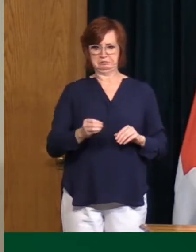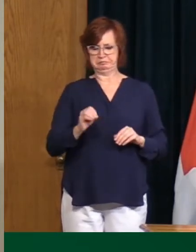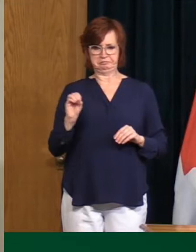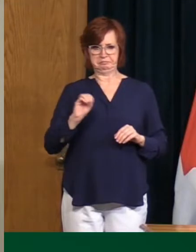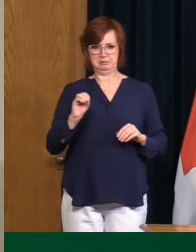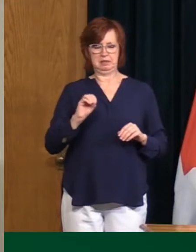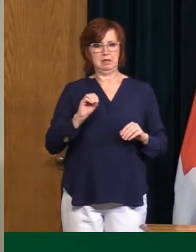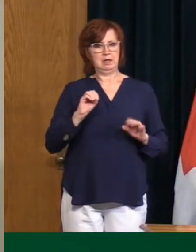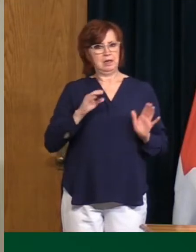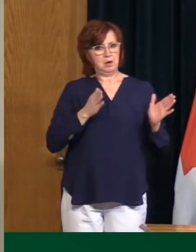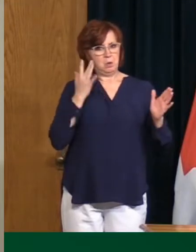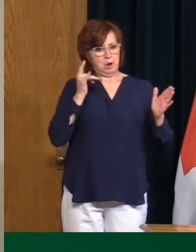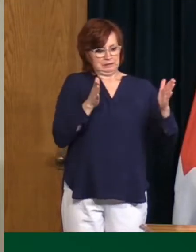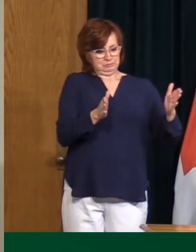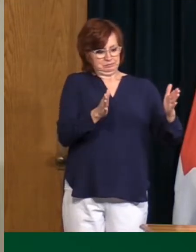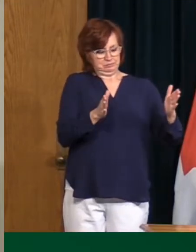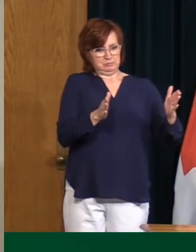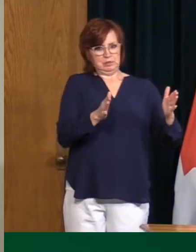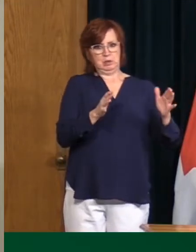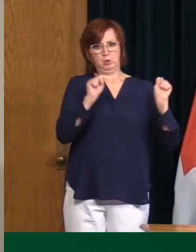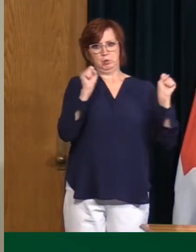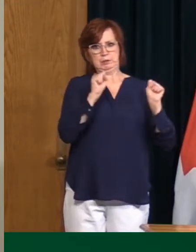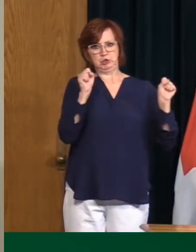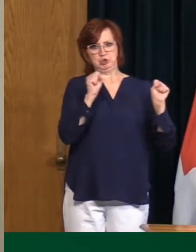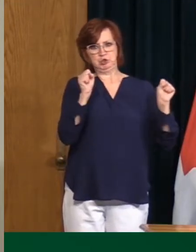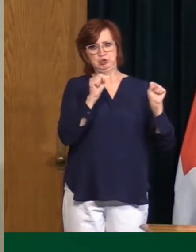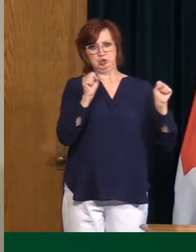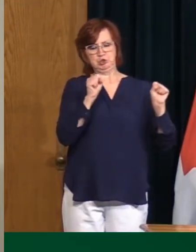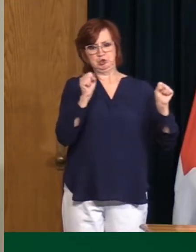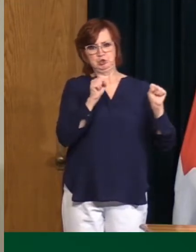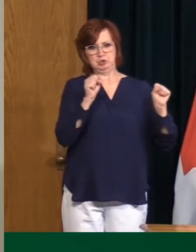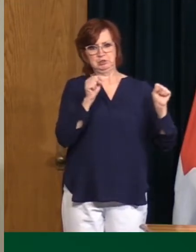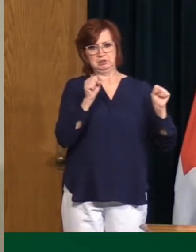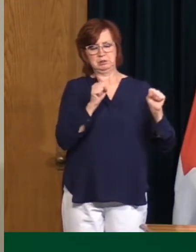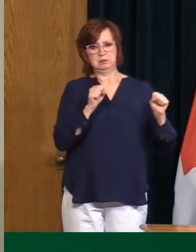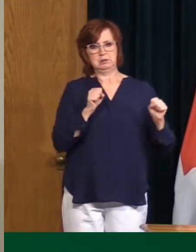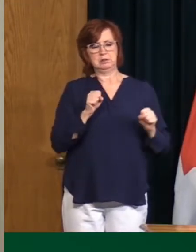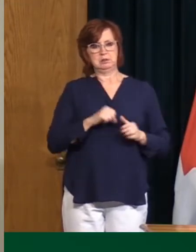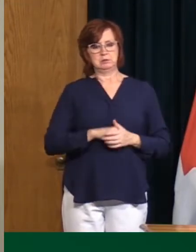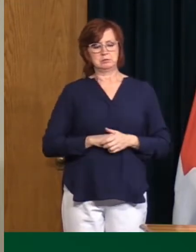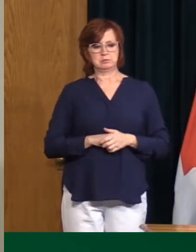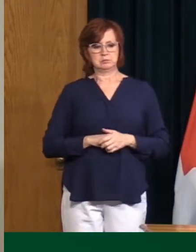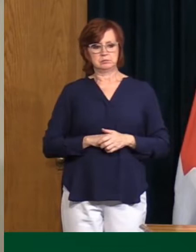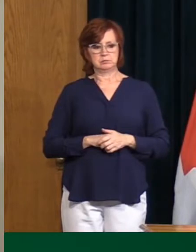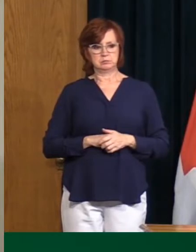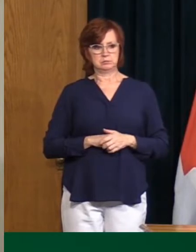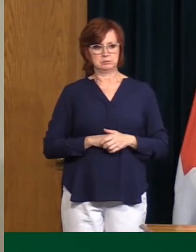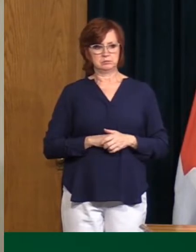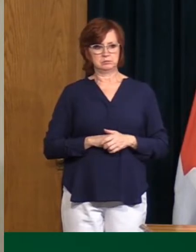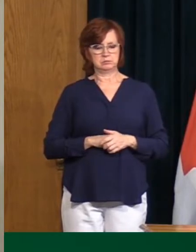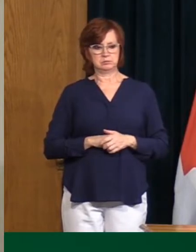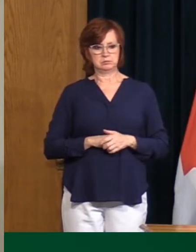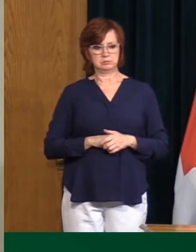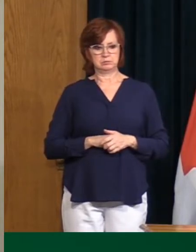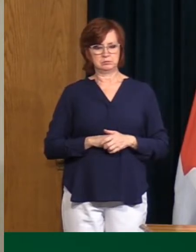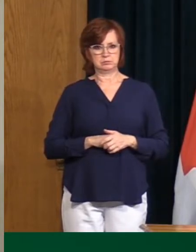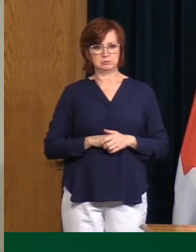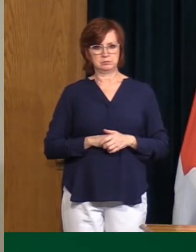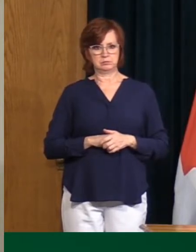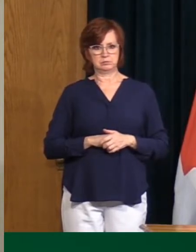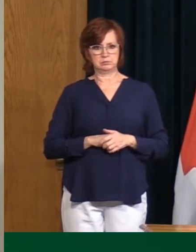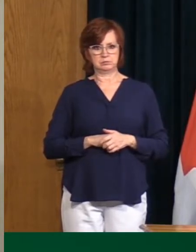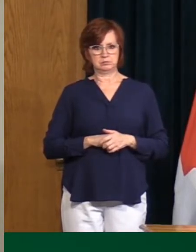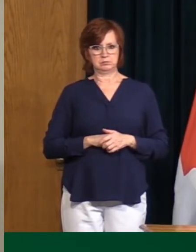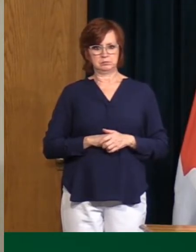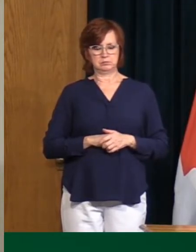winter to recommend testing in a very targeted way, with a very specific way. But then, even as we expanded the criteria, because